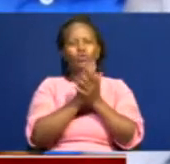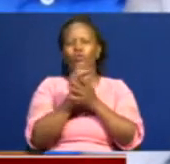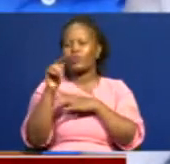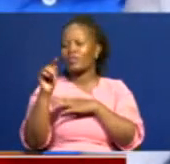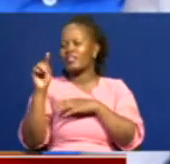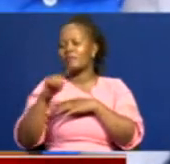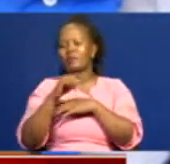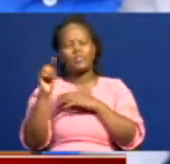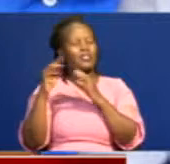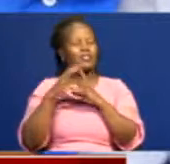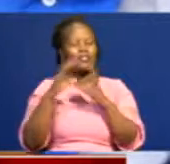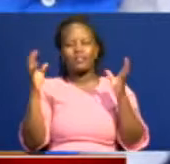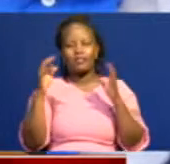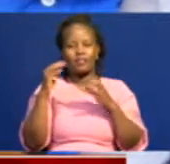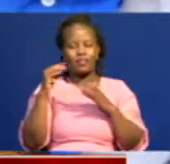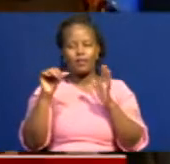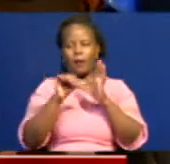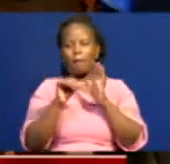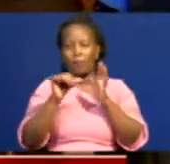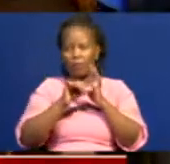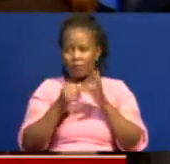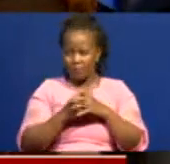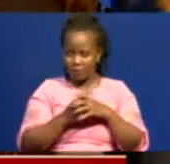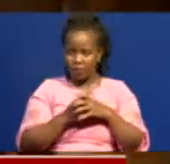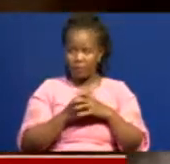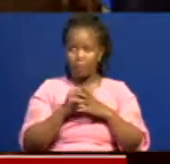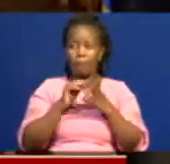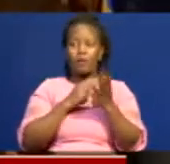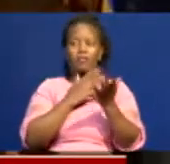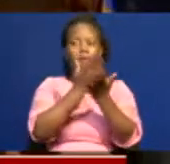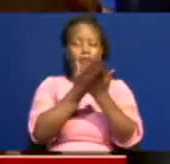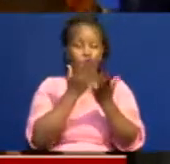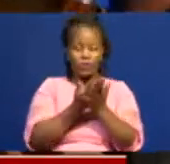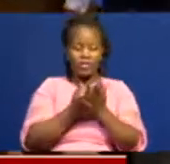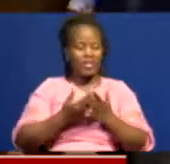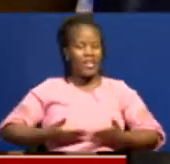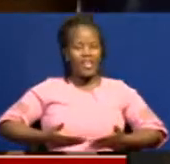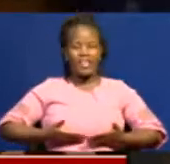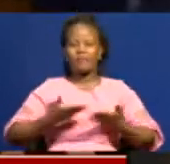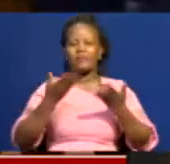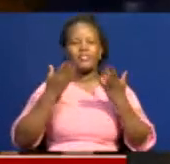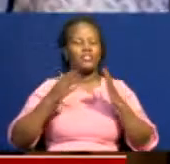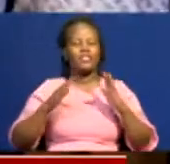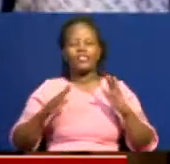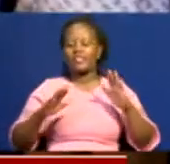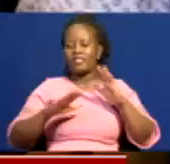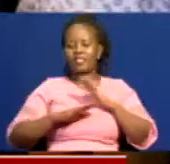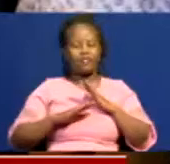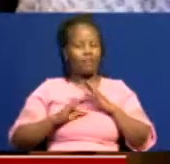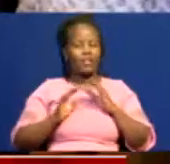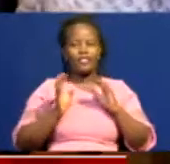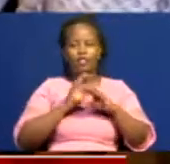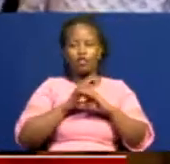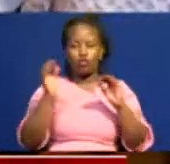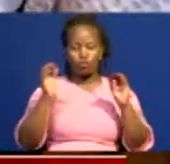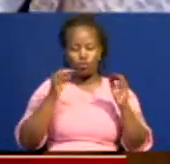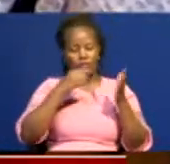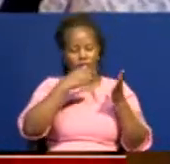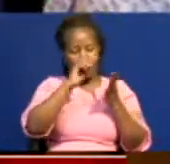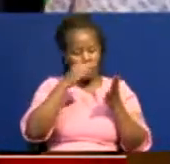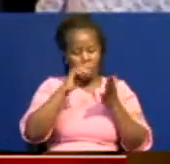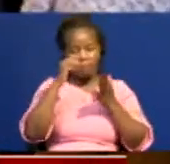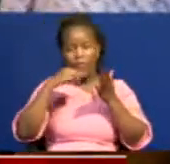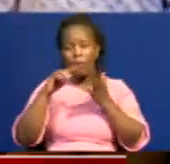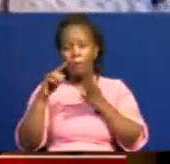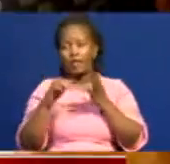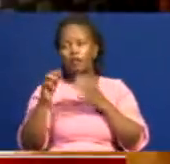because these are the future leaders. In the petition, they express dissatisfaction with the marking of the 2023 KCP